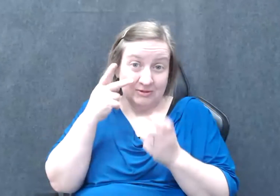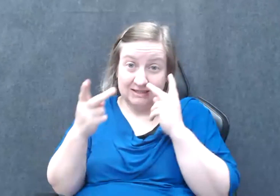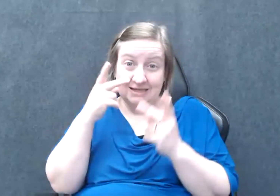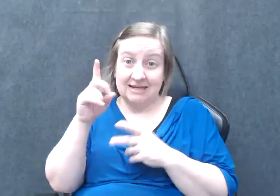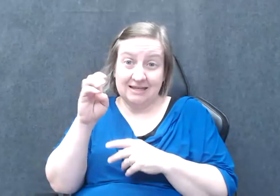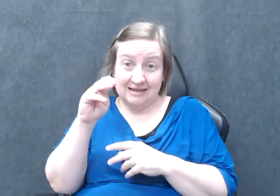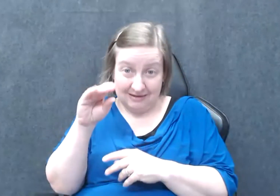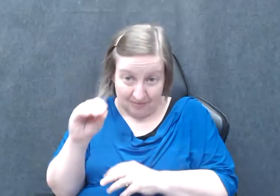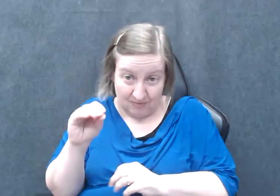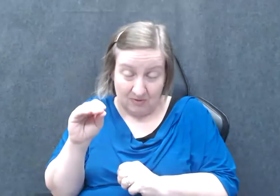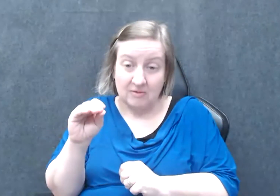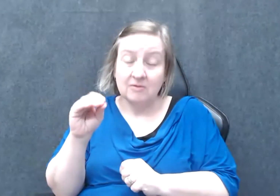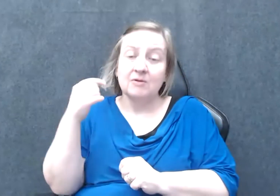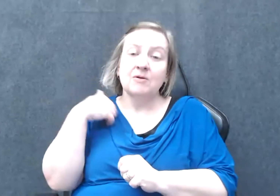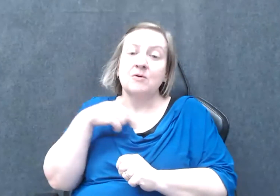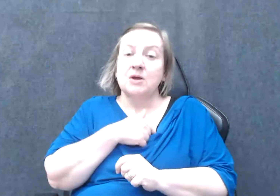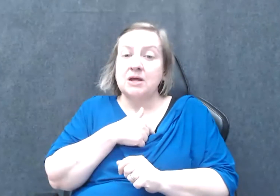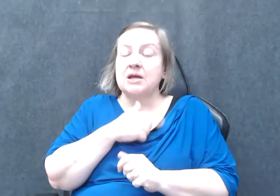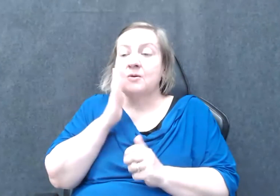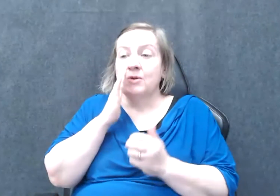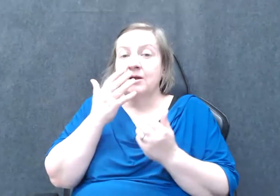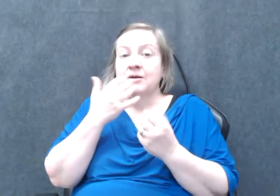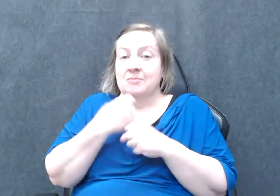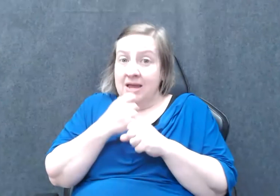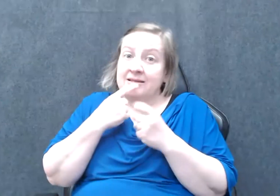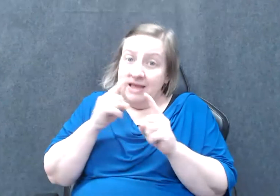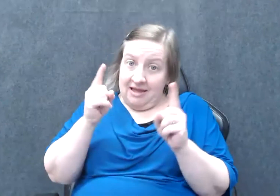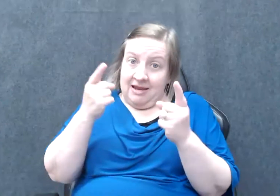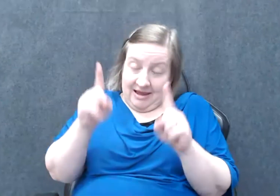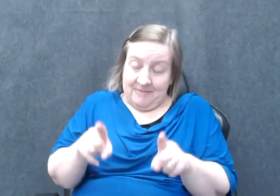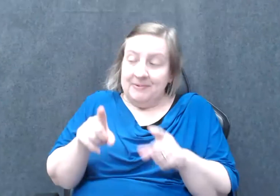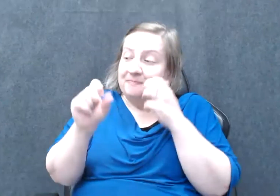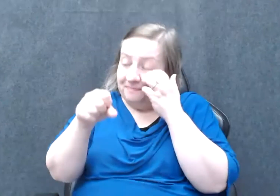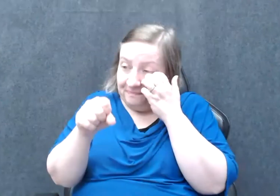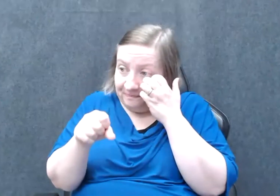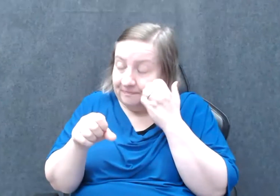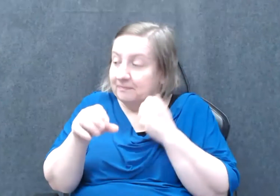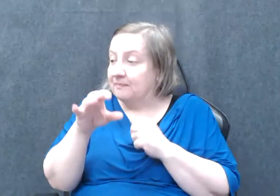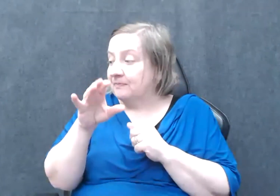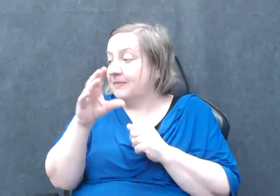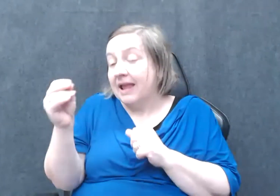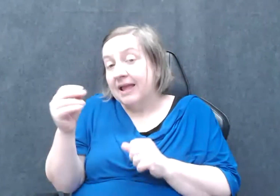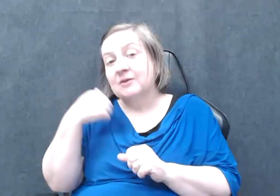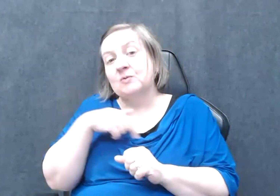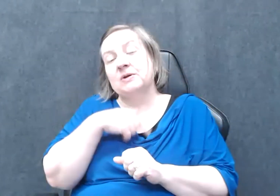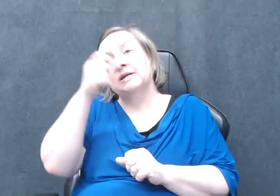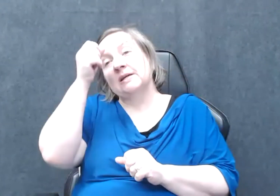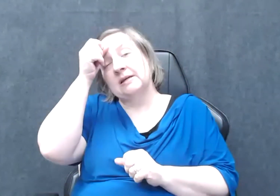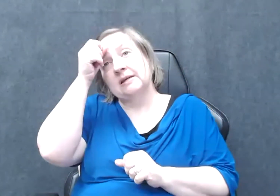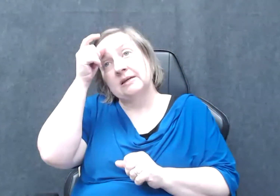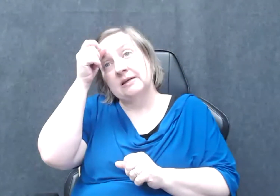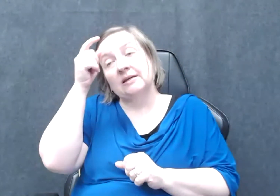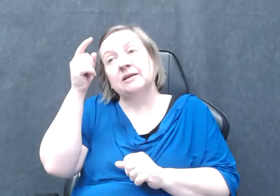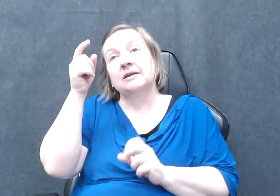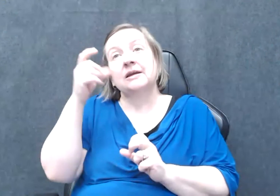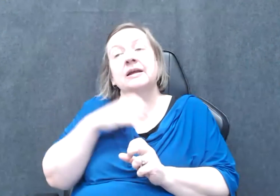demos. So we are going to make that happen. And we also understand that, you know,